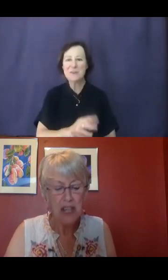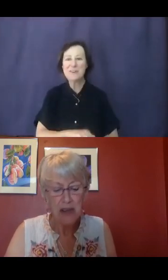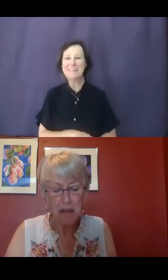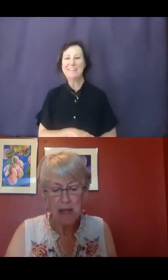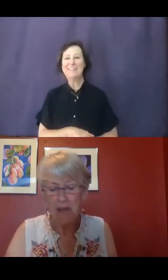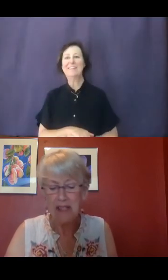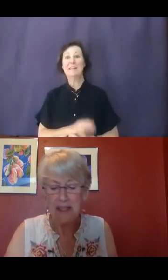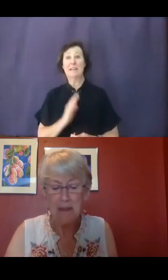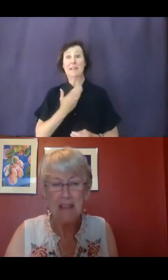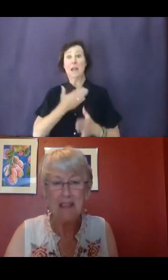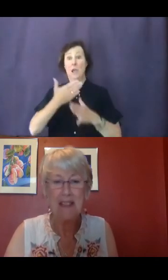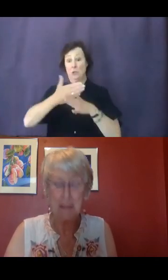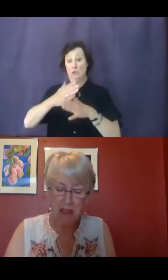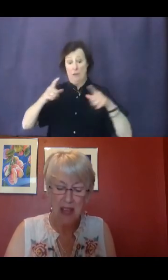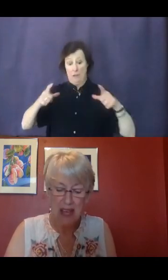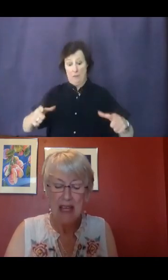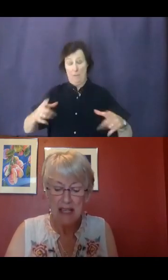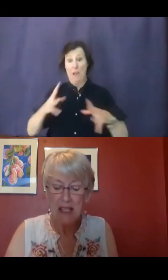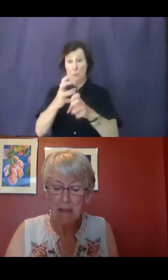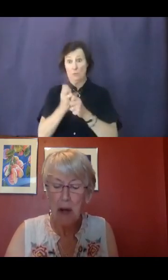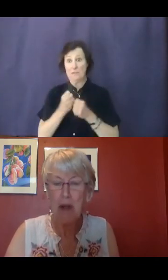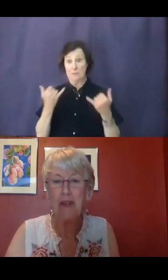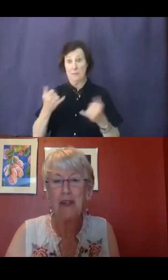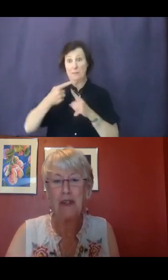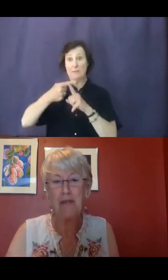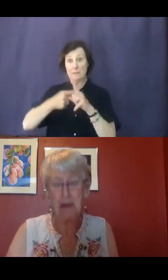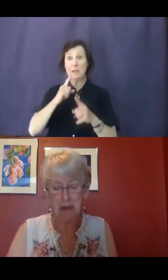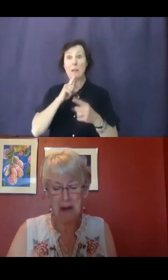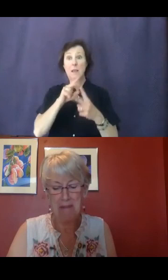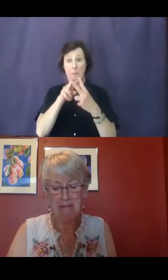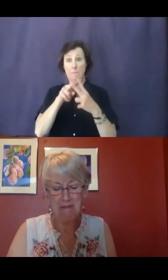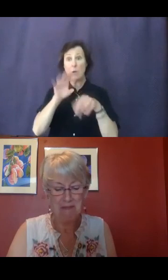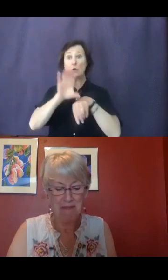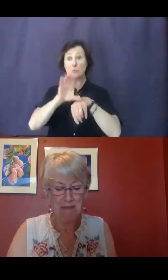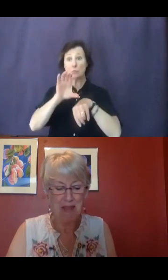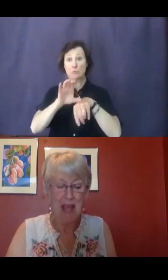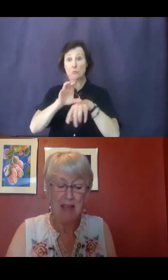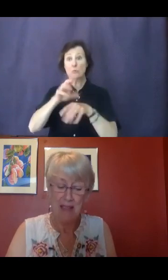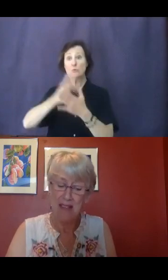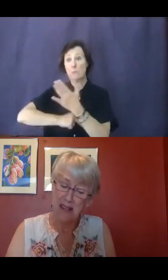Our Share the Plate recipient this month is the Partner Church program.